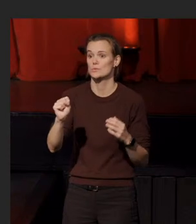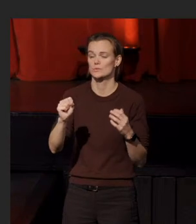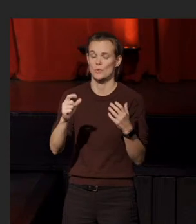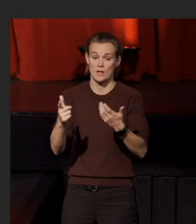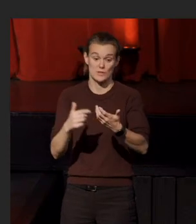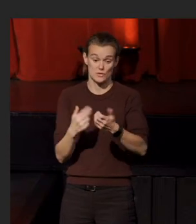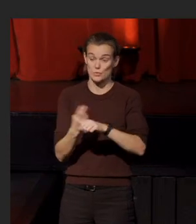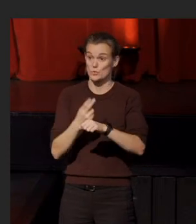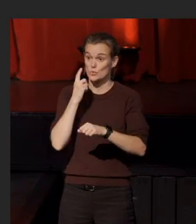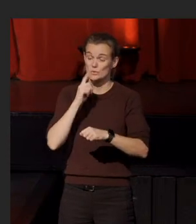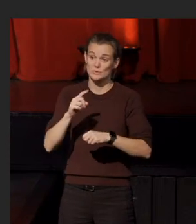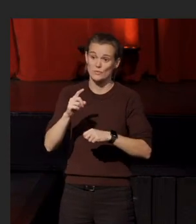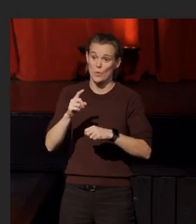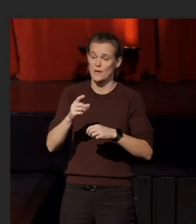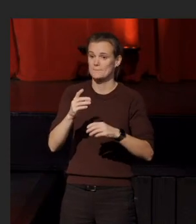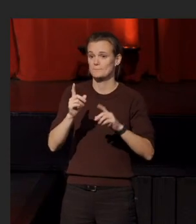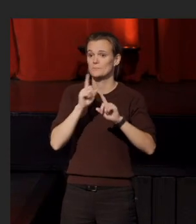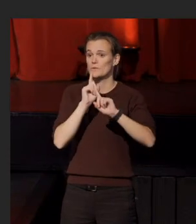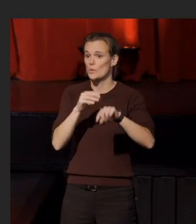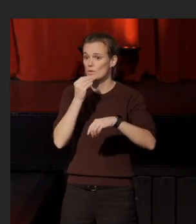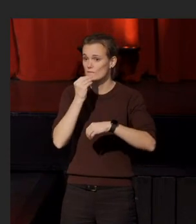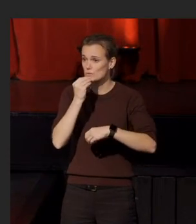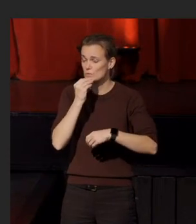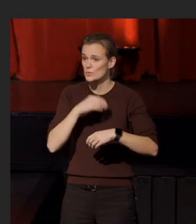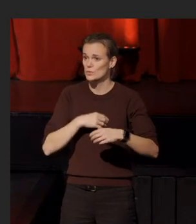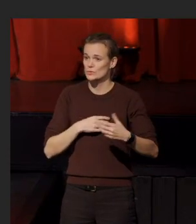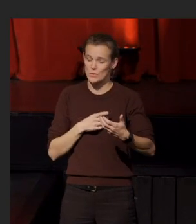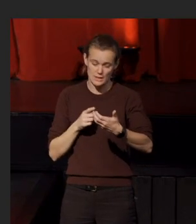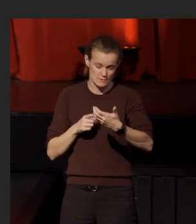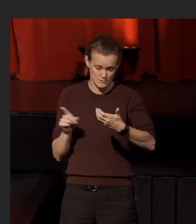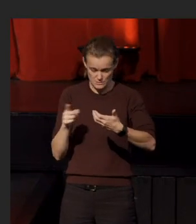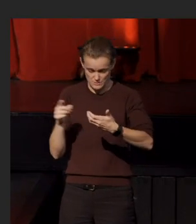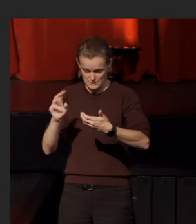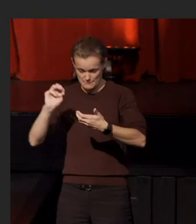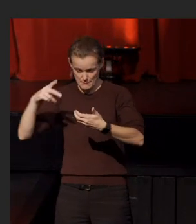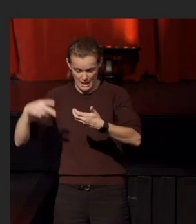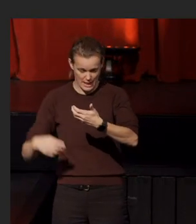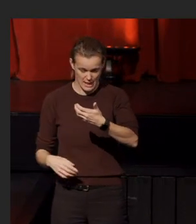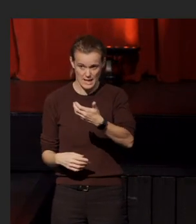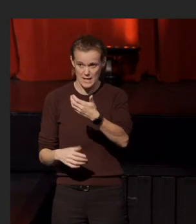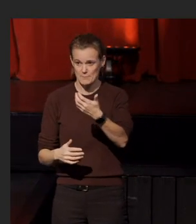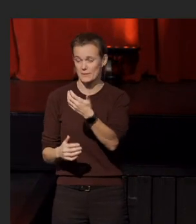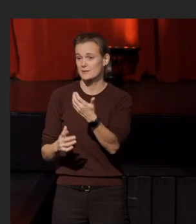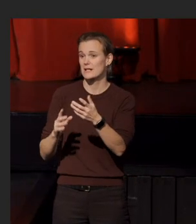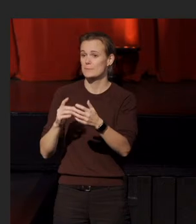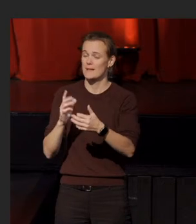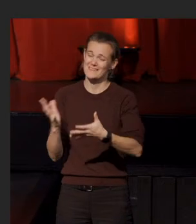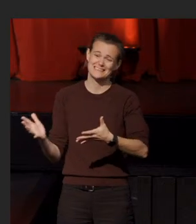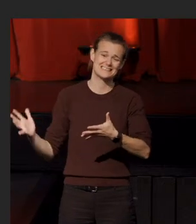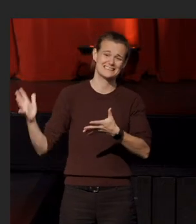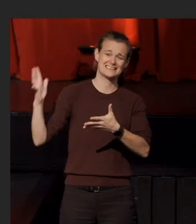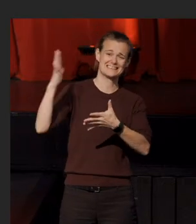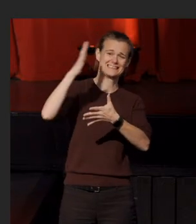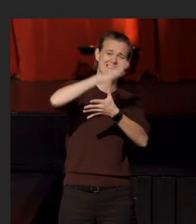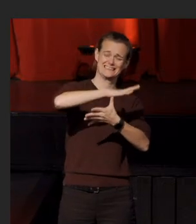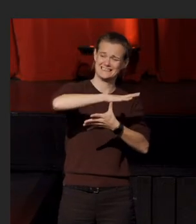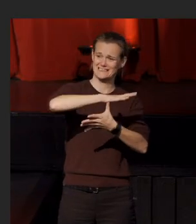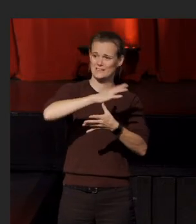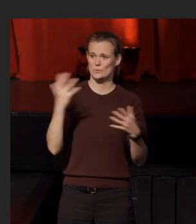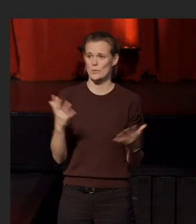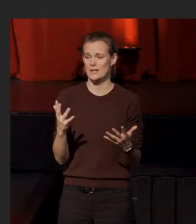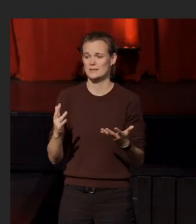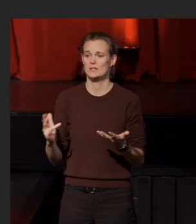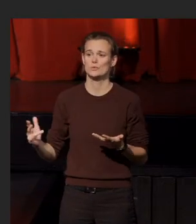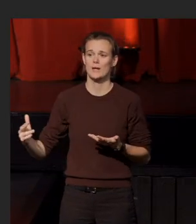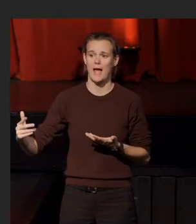or order food, order takeout, all of them have one overarching objective, and that is to gather as much